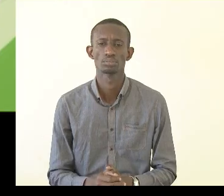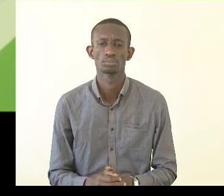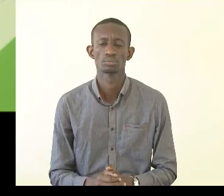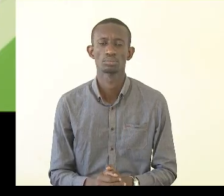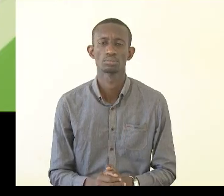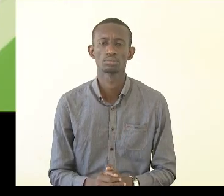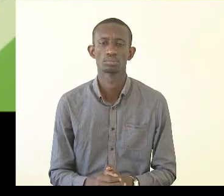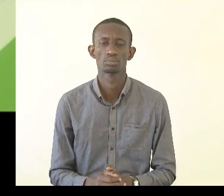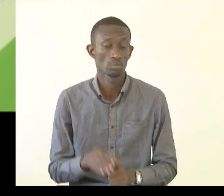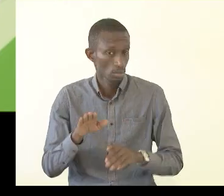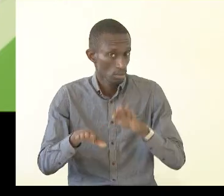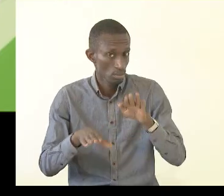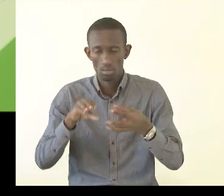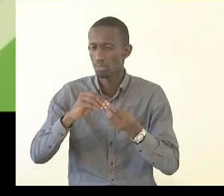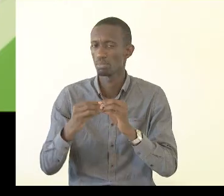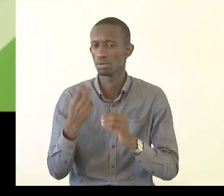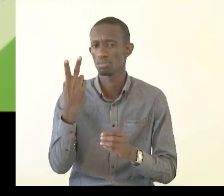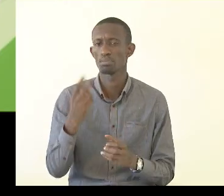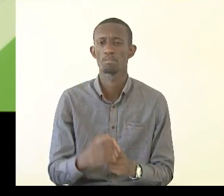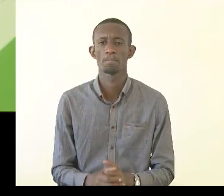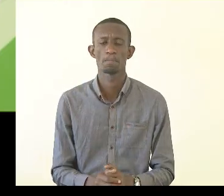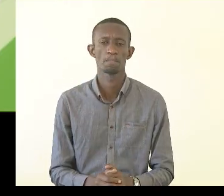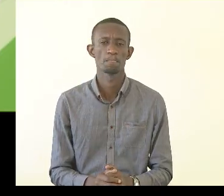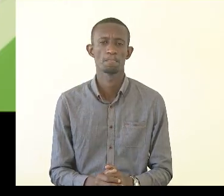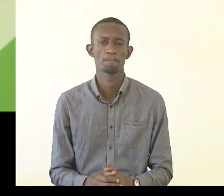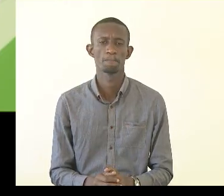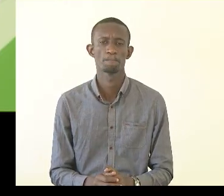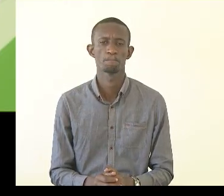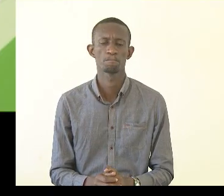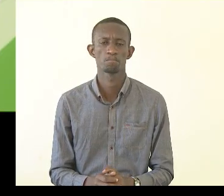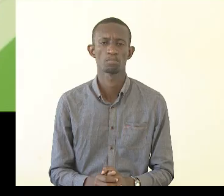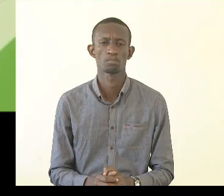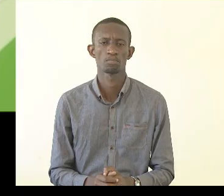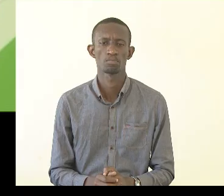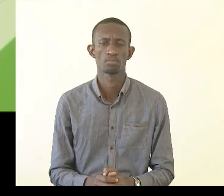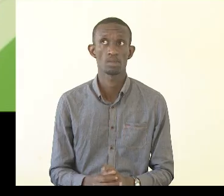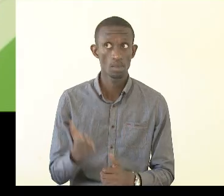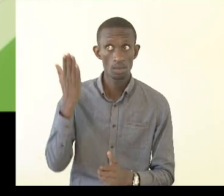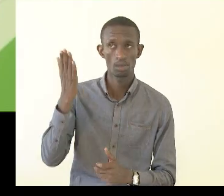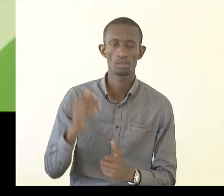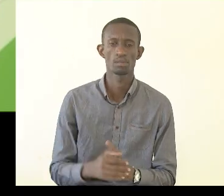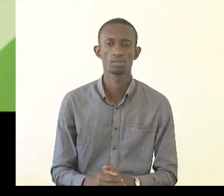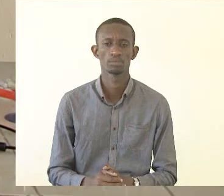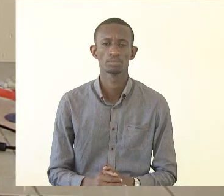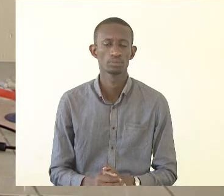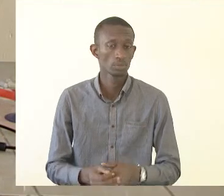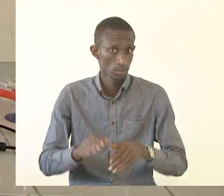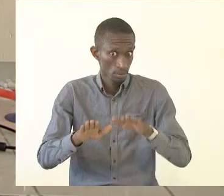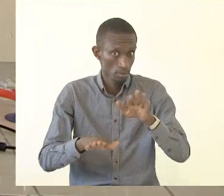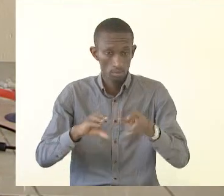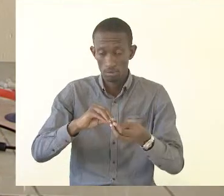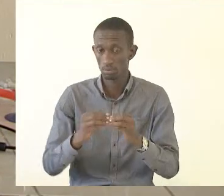Step number 2, this is step number 2. So here, in step number